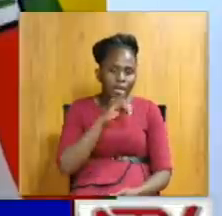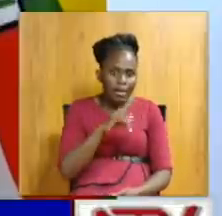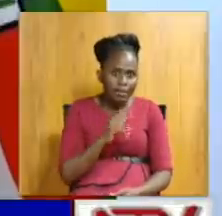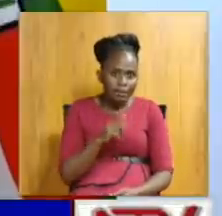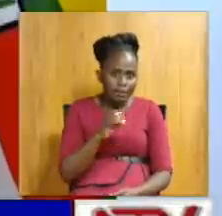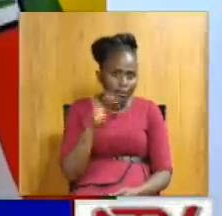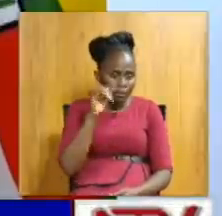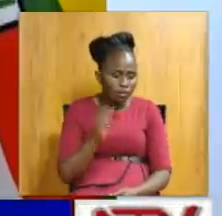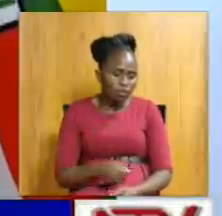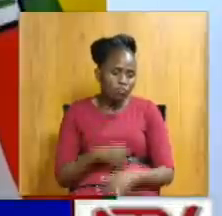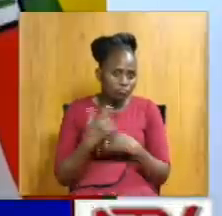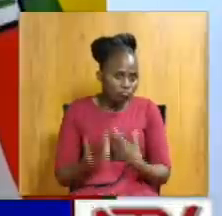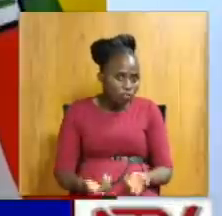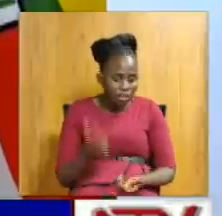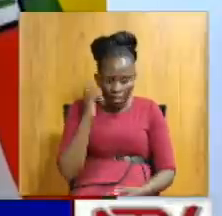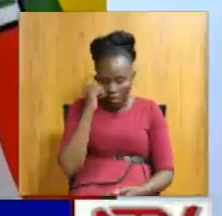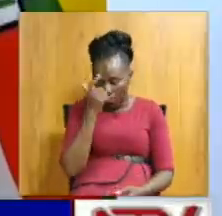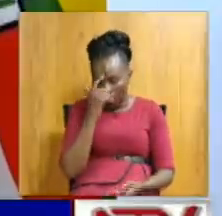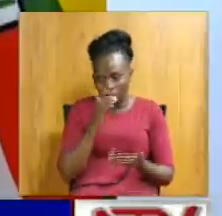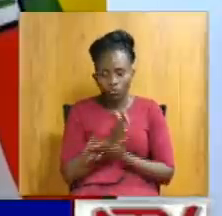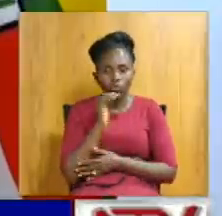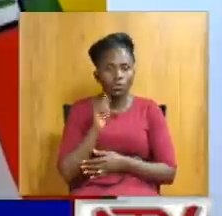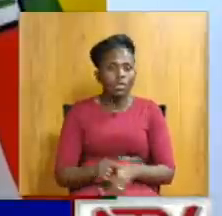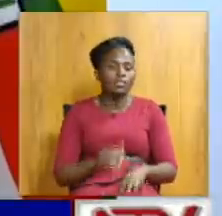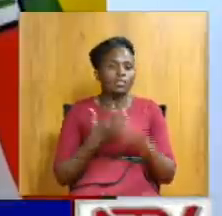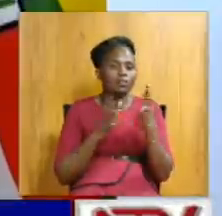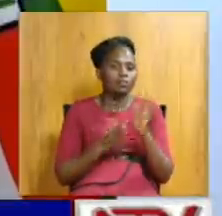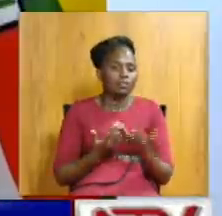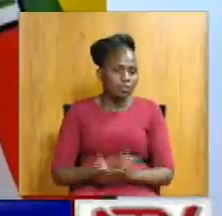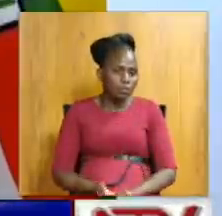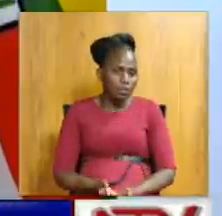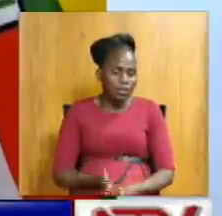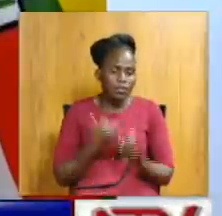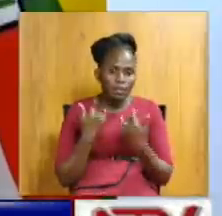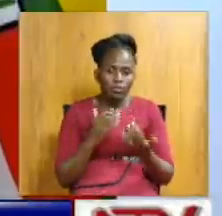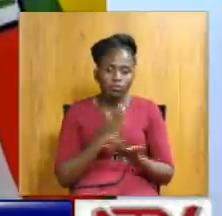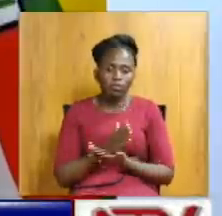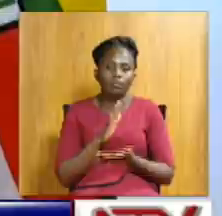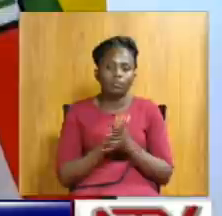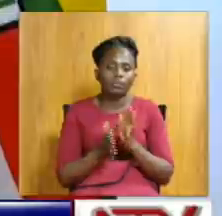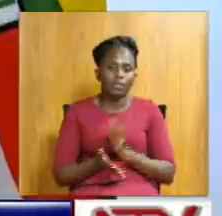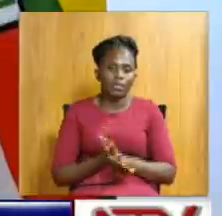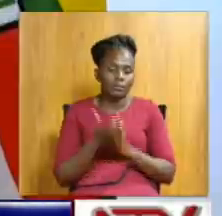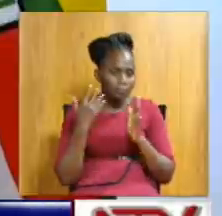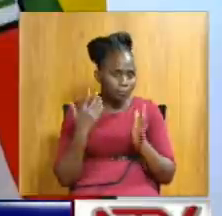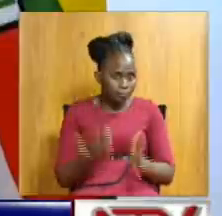to the Wananchi. Arguments about favoritism were becoming ubiquitous.